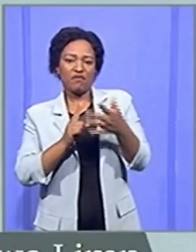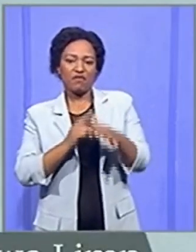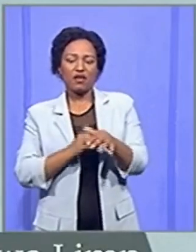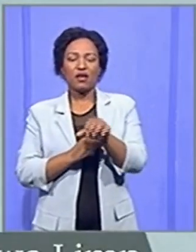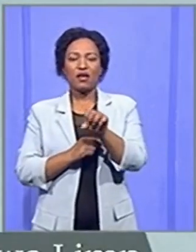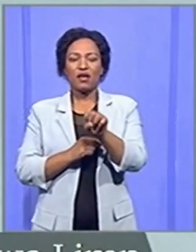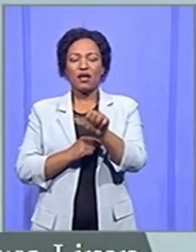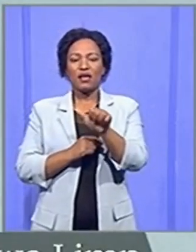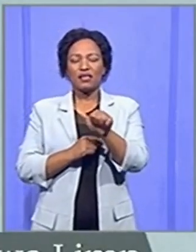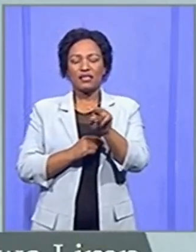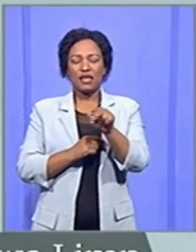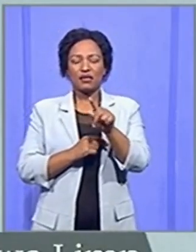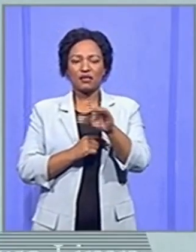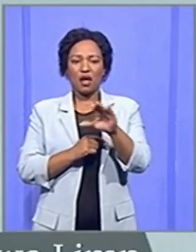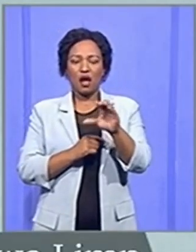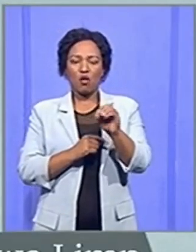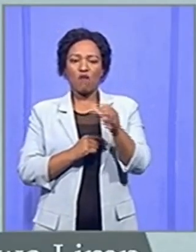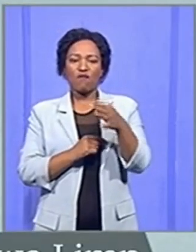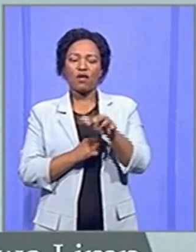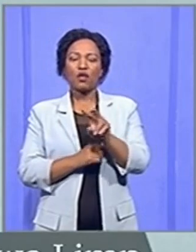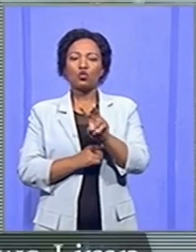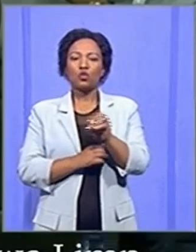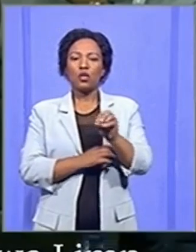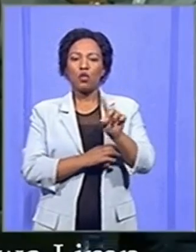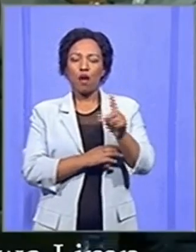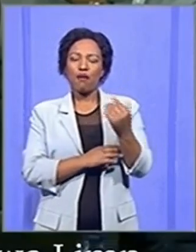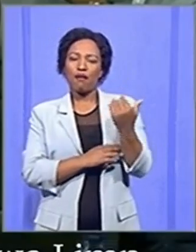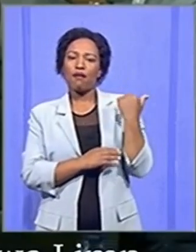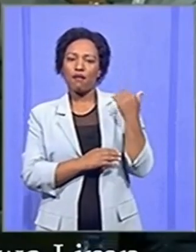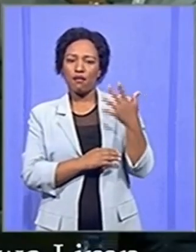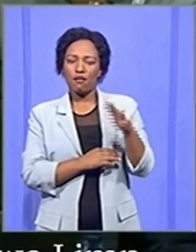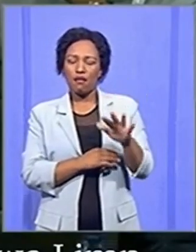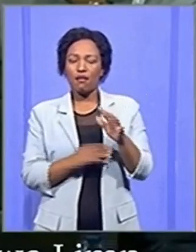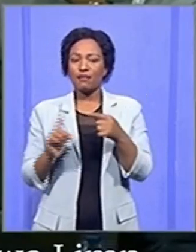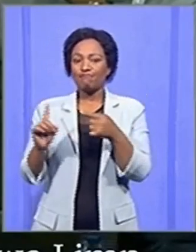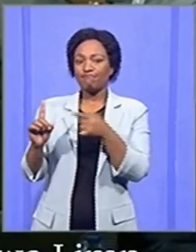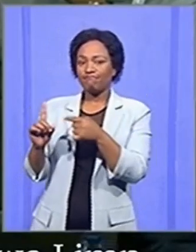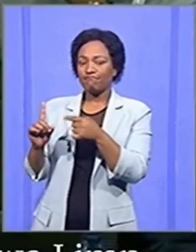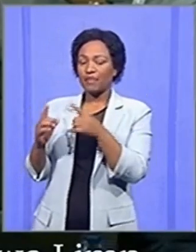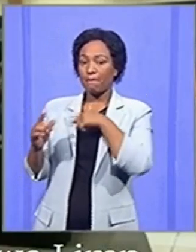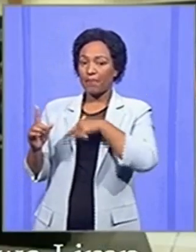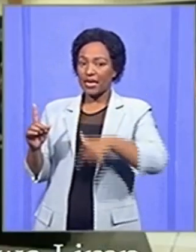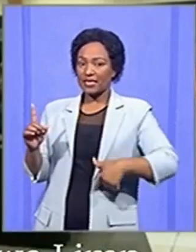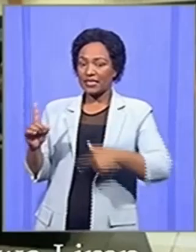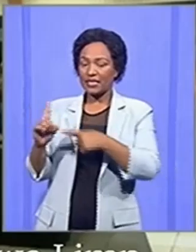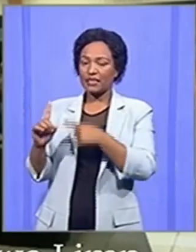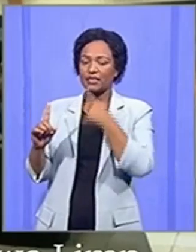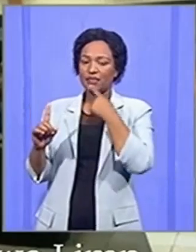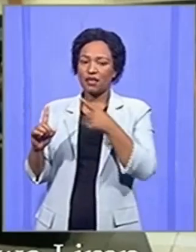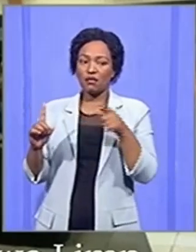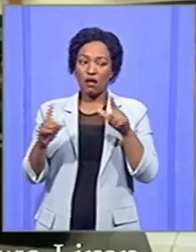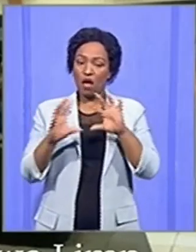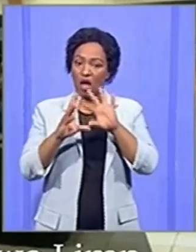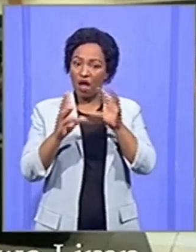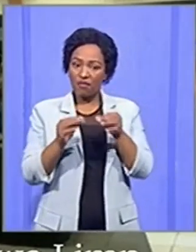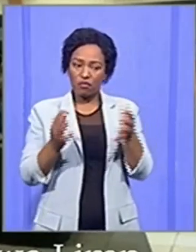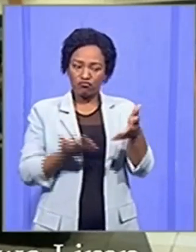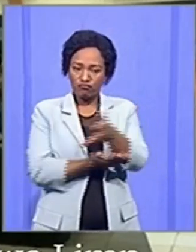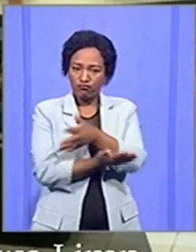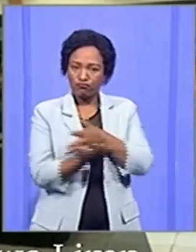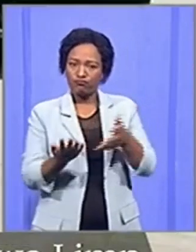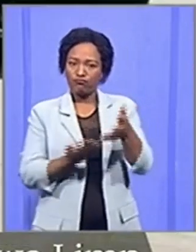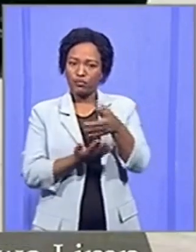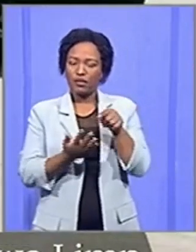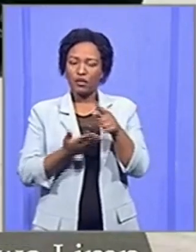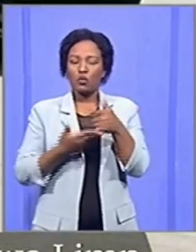ngwaga wa 2021. Mopresidente wa Santaco o re melawana ye e nepile go netefatša gore tšohle di sepela ka thelelo ka industryng ya